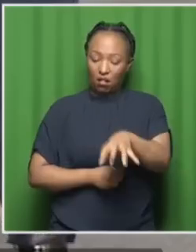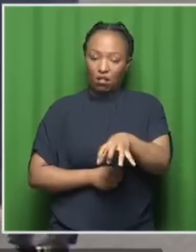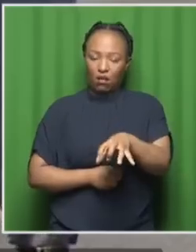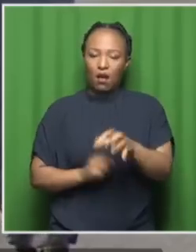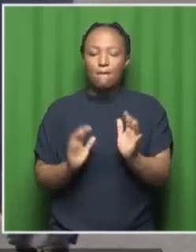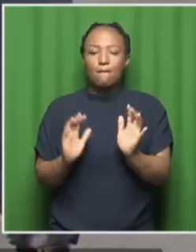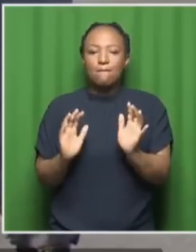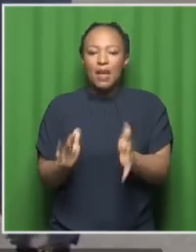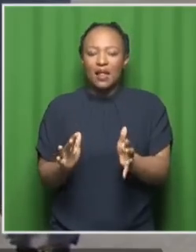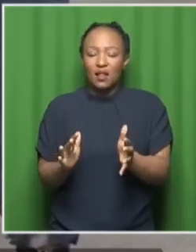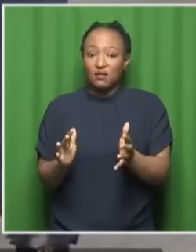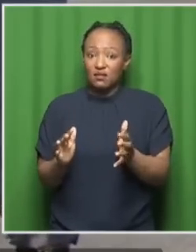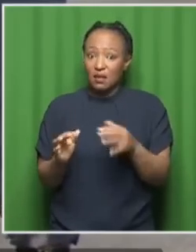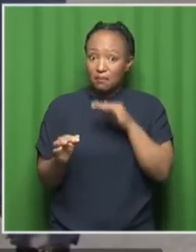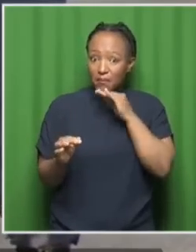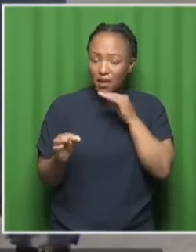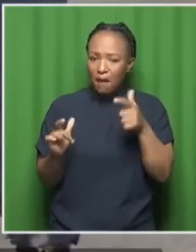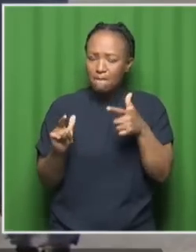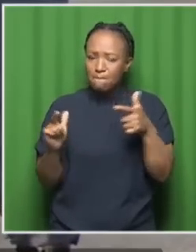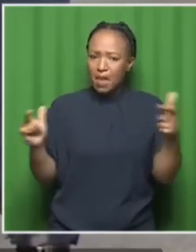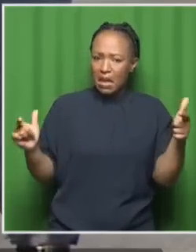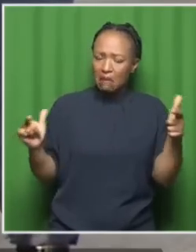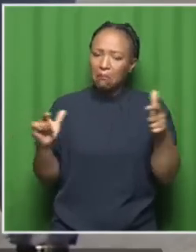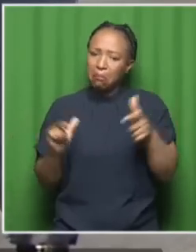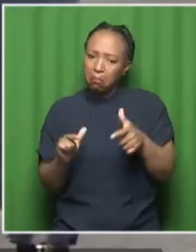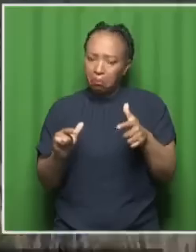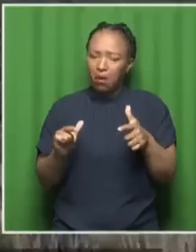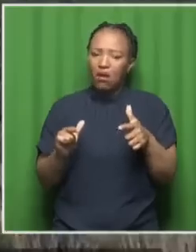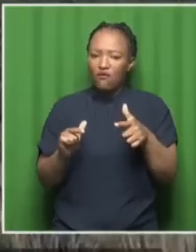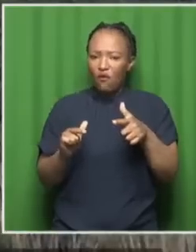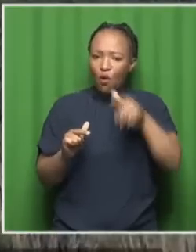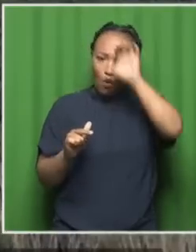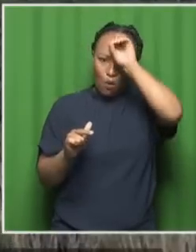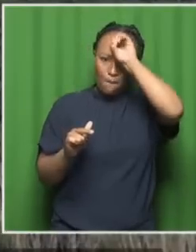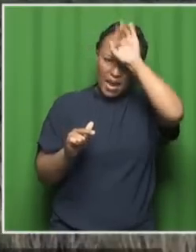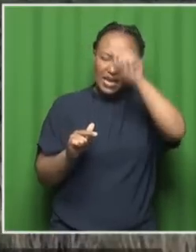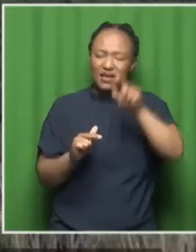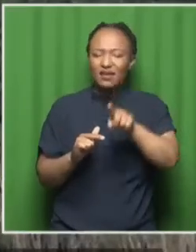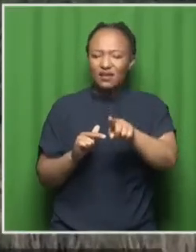of small-scale or illegal mining in South Africa at the moment?